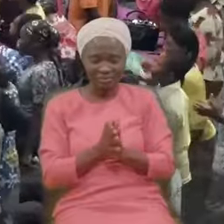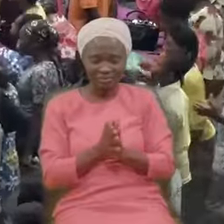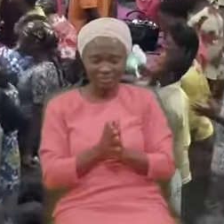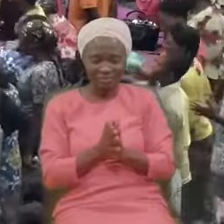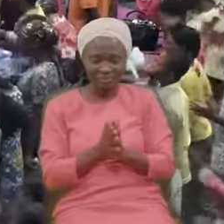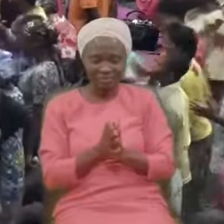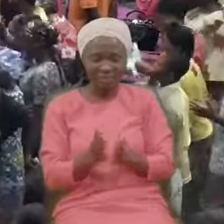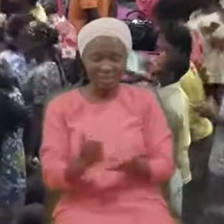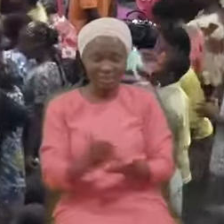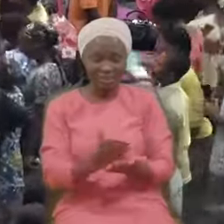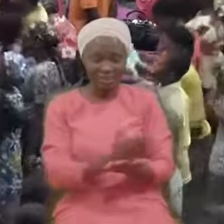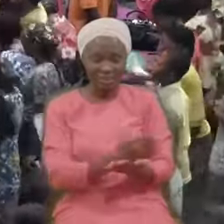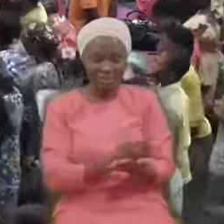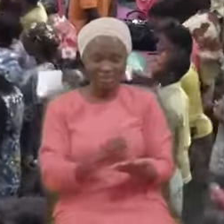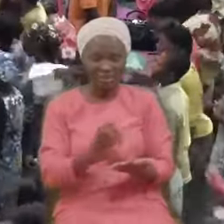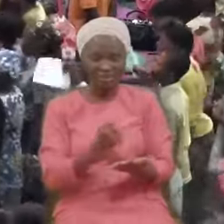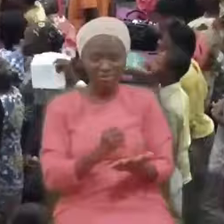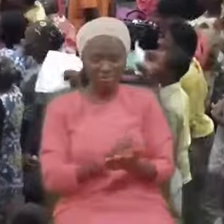Recovery.